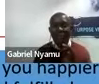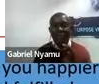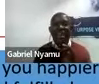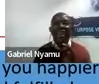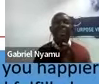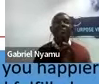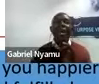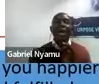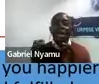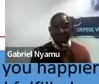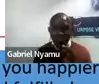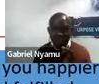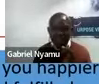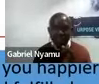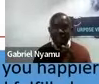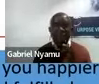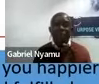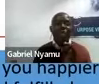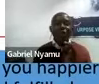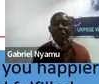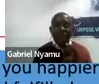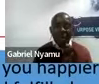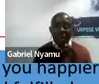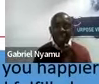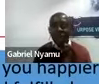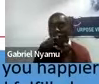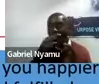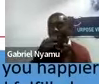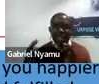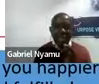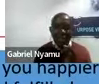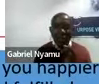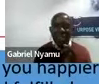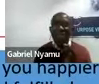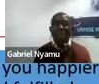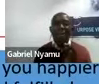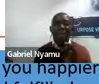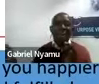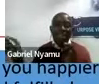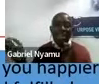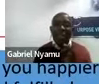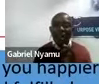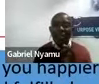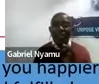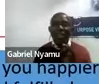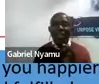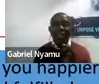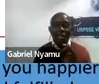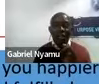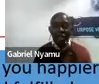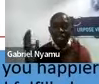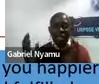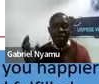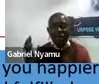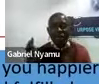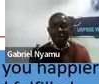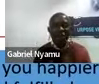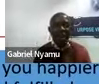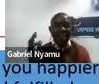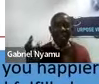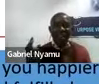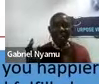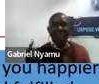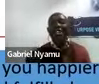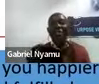it was a bank, as my guinea pig. I picked all the managers because I was their HRBP, And I signed them up for that. They thought I'm quoting concepts